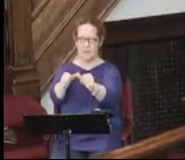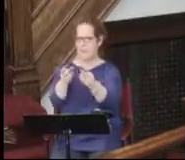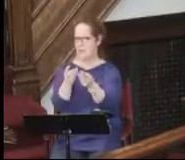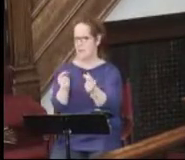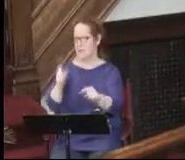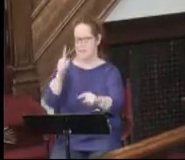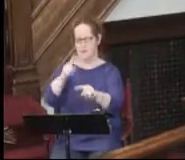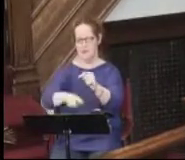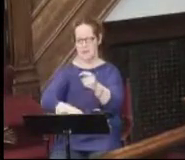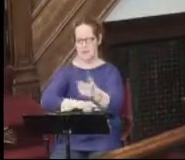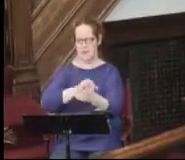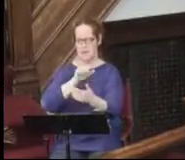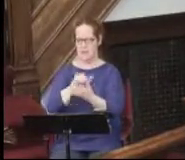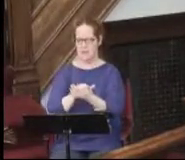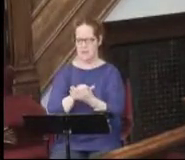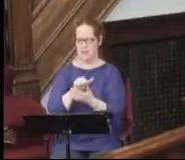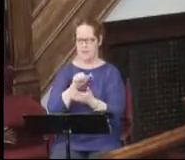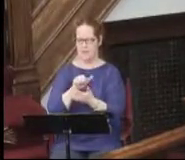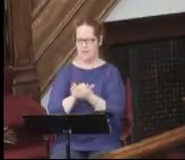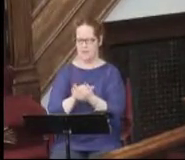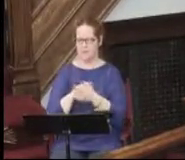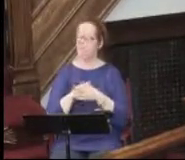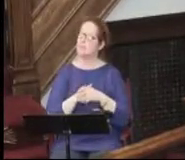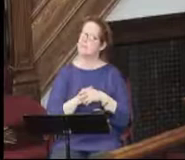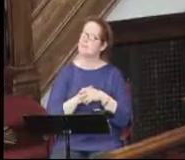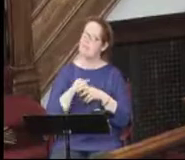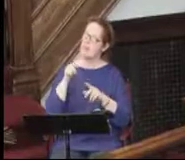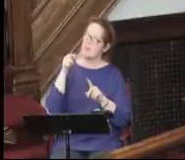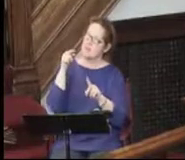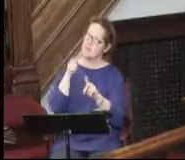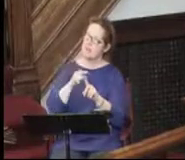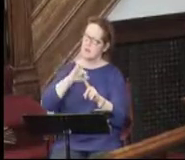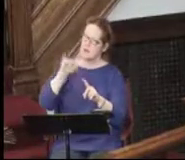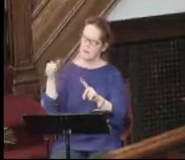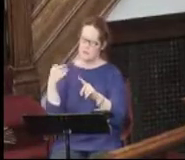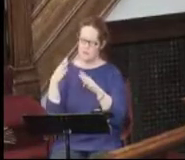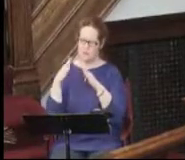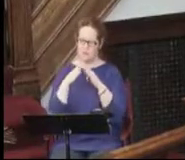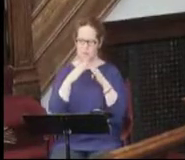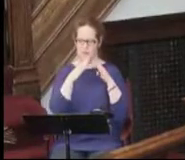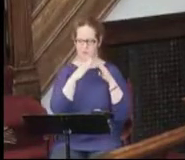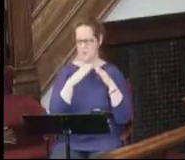Jerusalem that would not pass